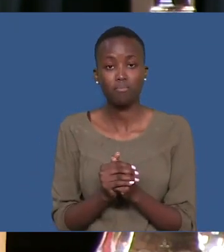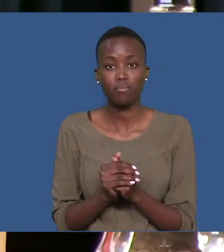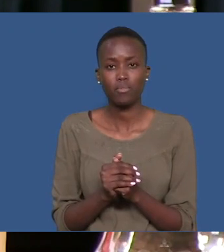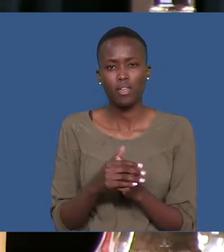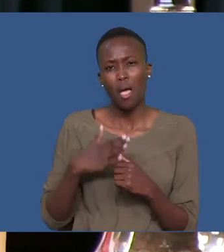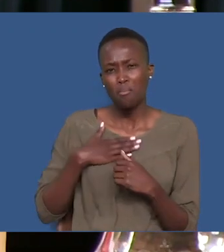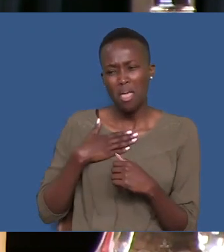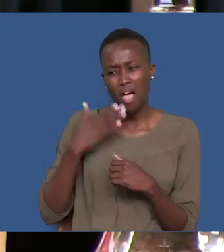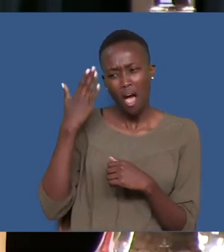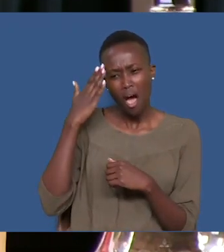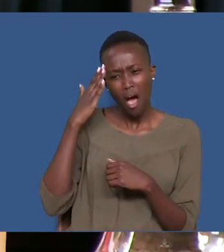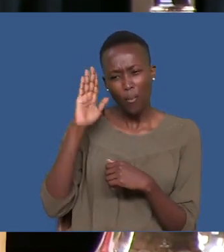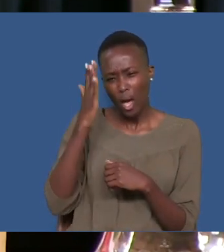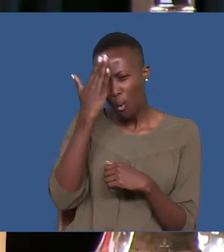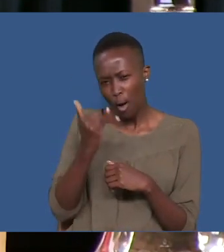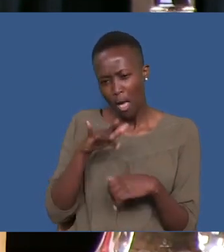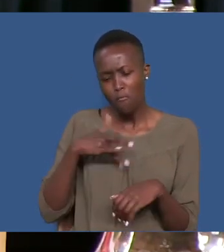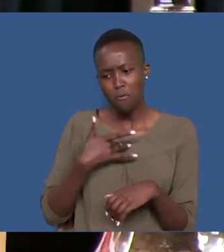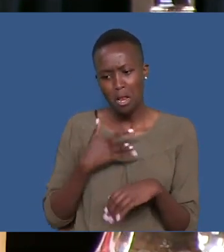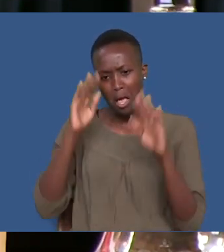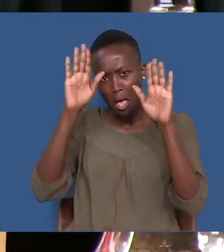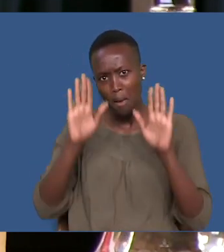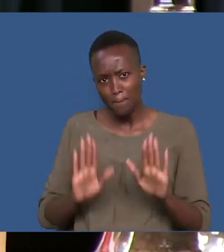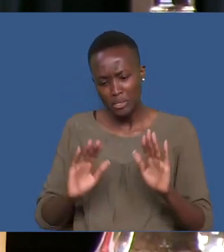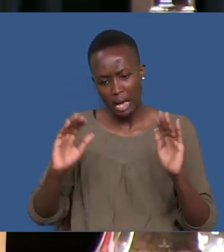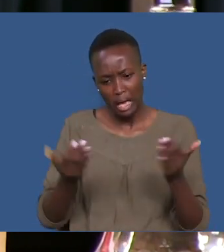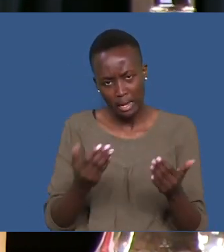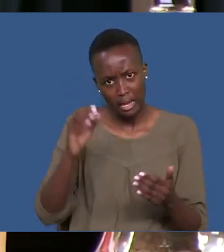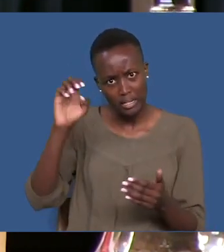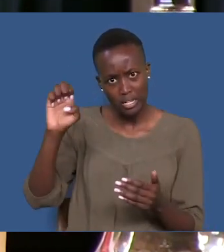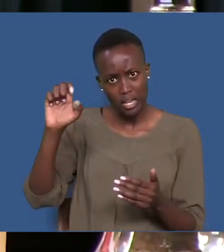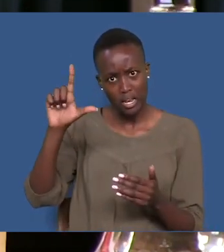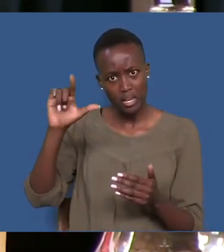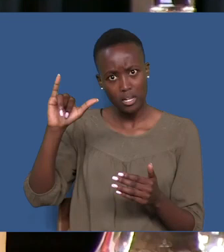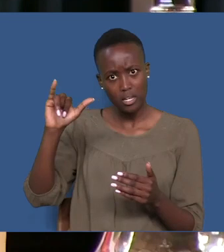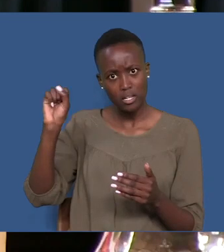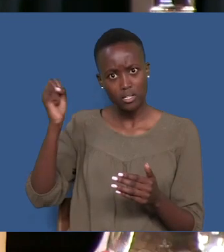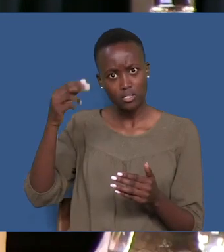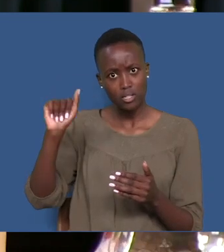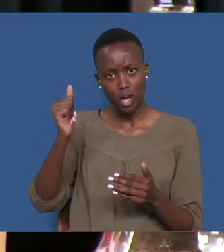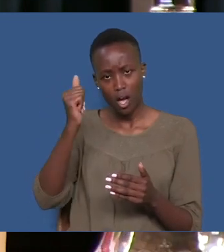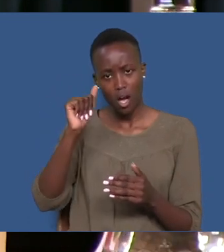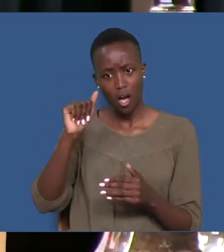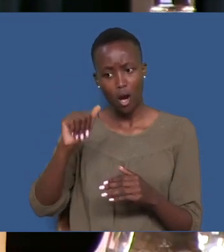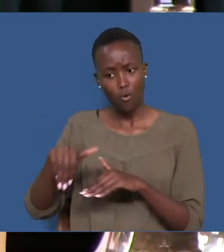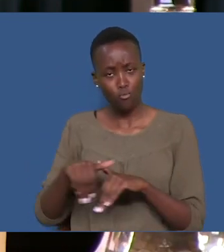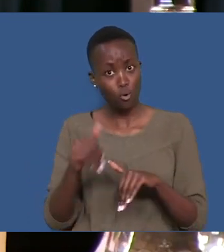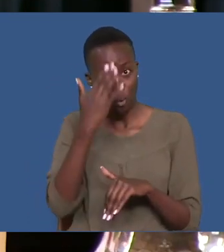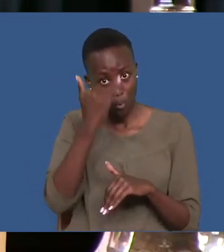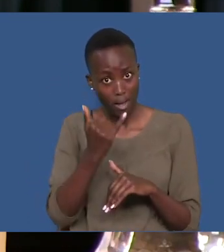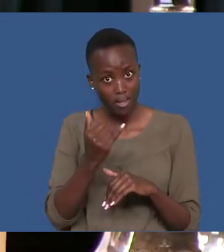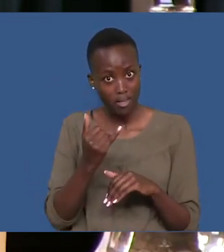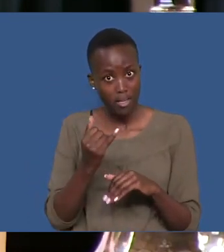I don't know why they felt the need of encouraging him to come, because if it was like a time like now